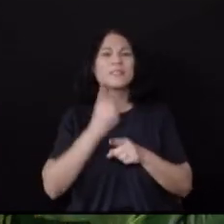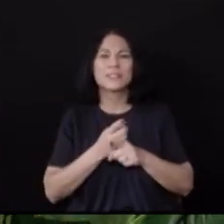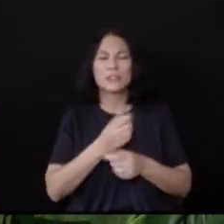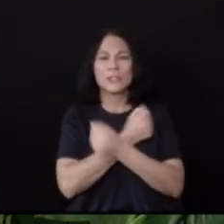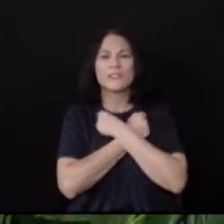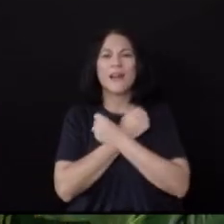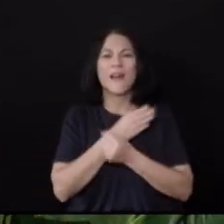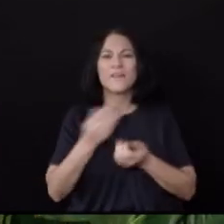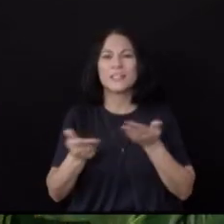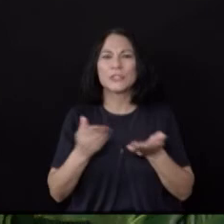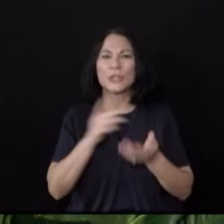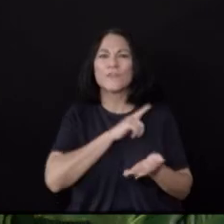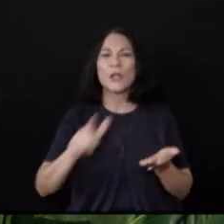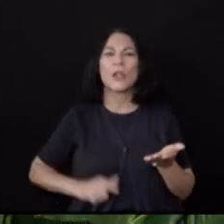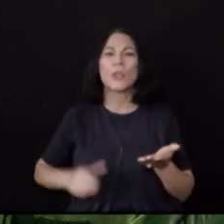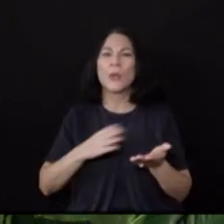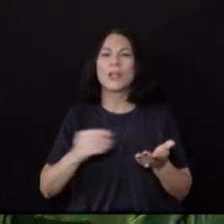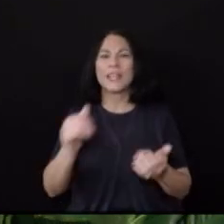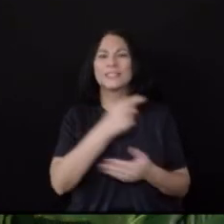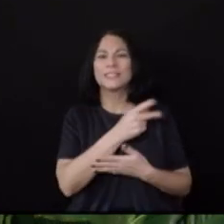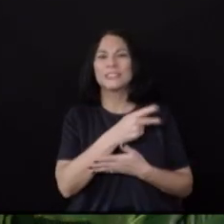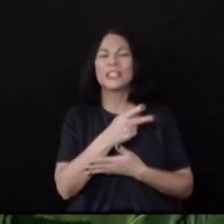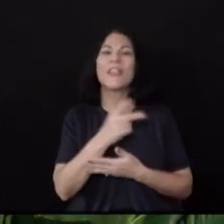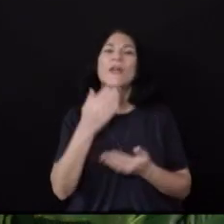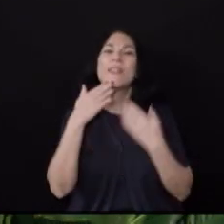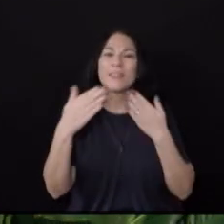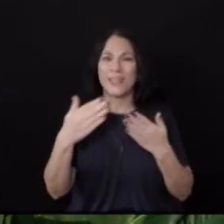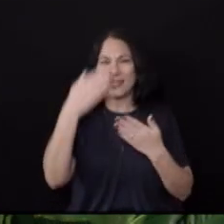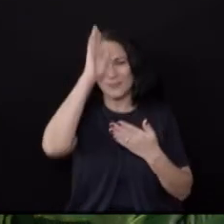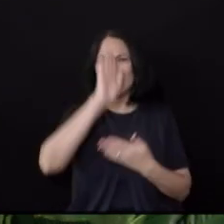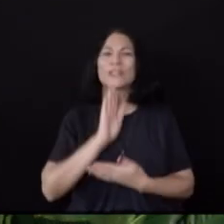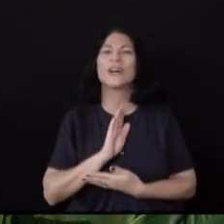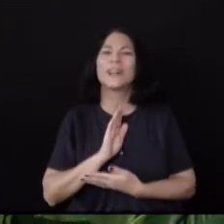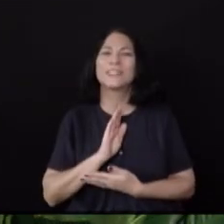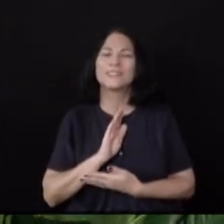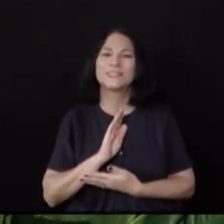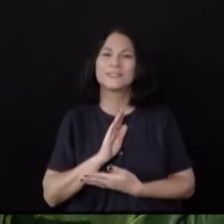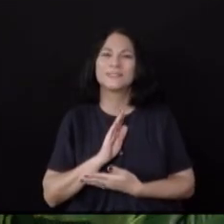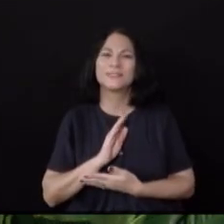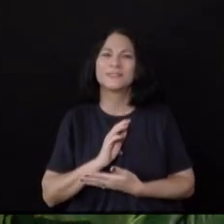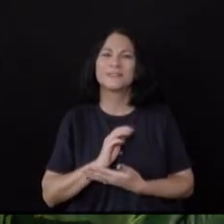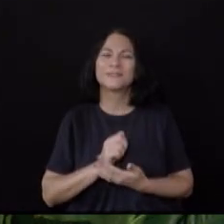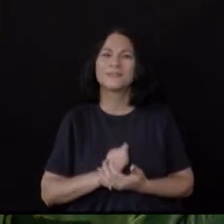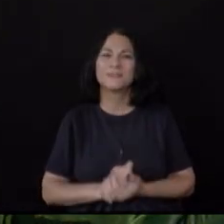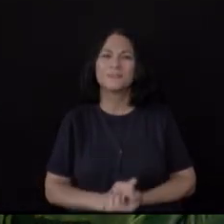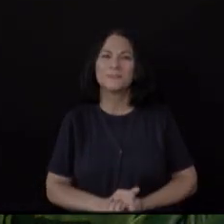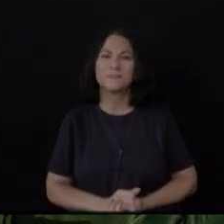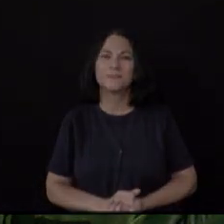love and serve the Lord and one another. Thanks be to God.